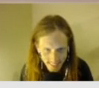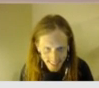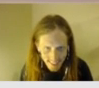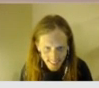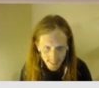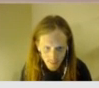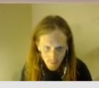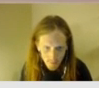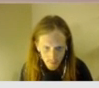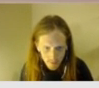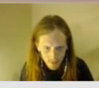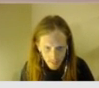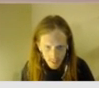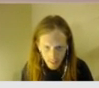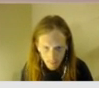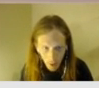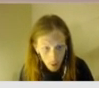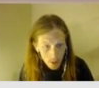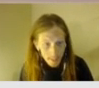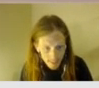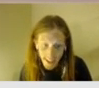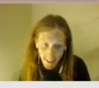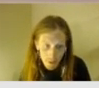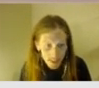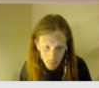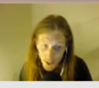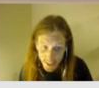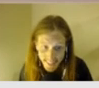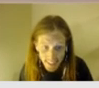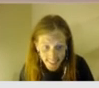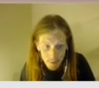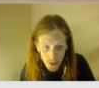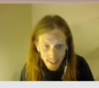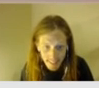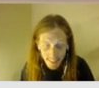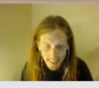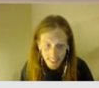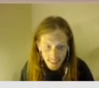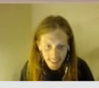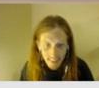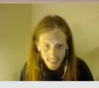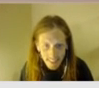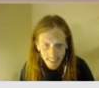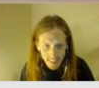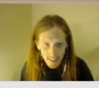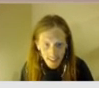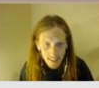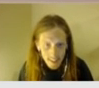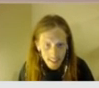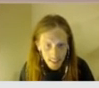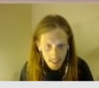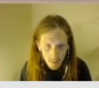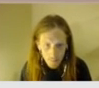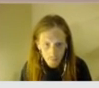think actually is legal currency here in Texas. So oh good, yeah. Especially in Texas, I'm sure they. Yep. Oh, you know what? I'll